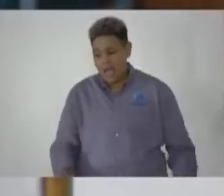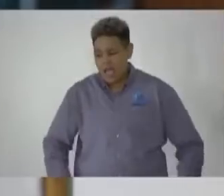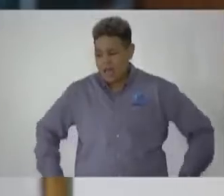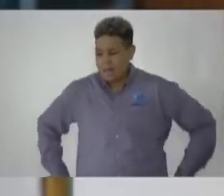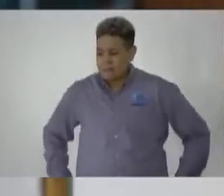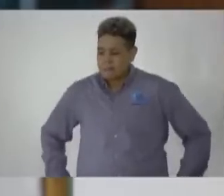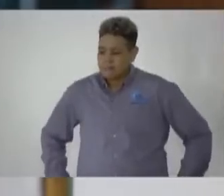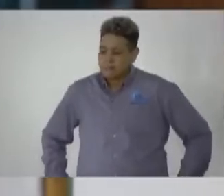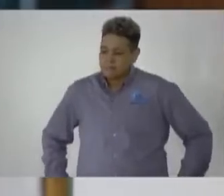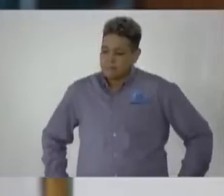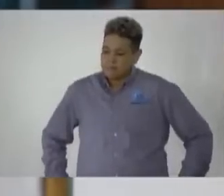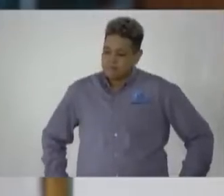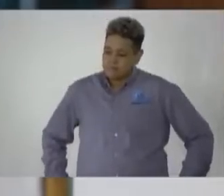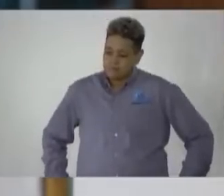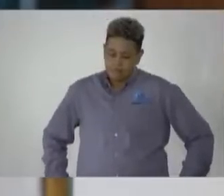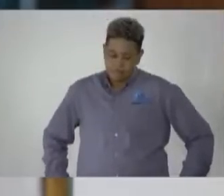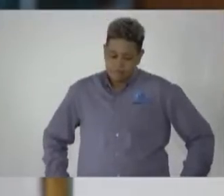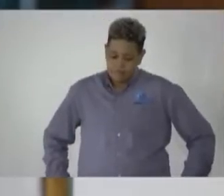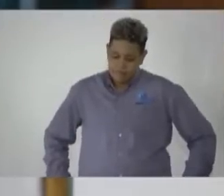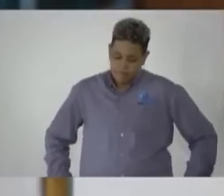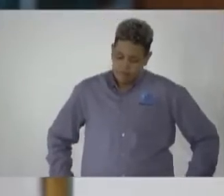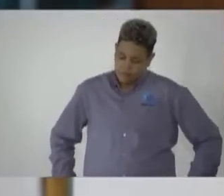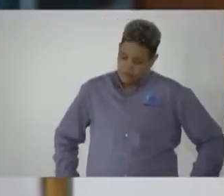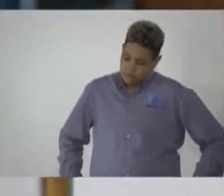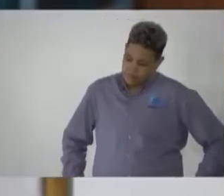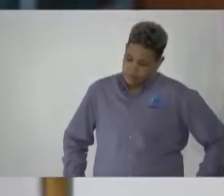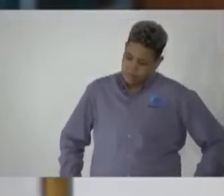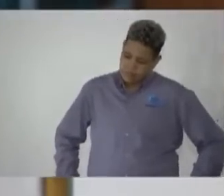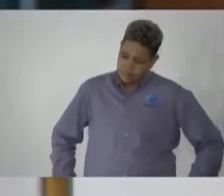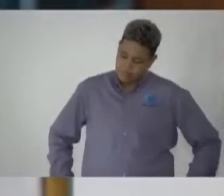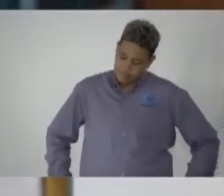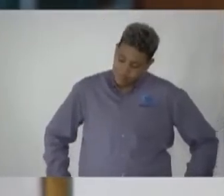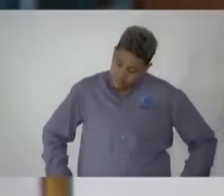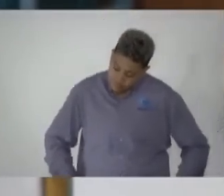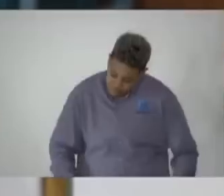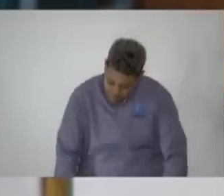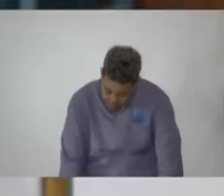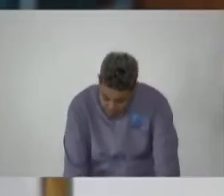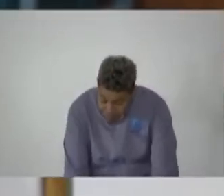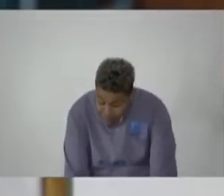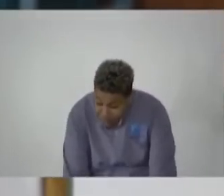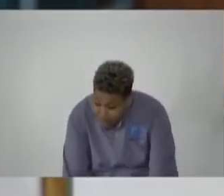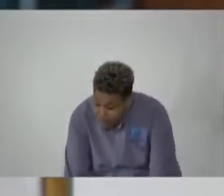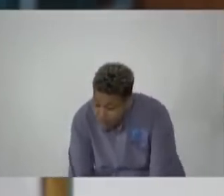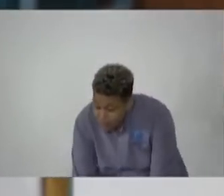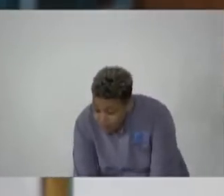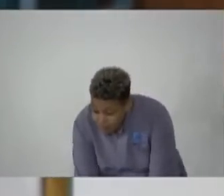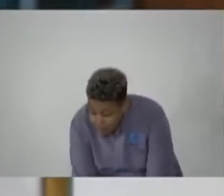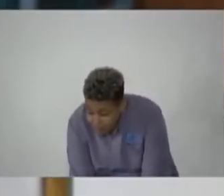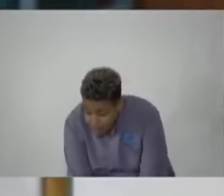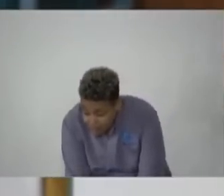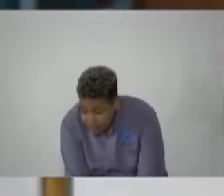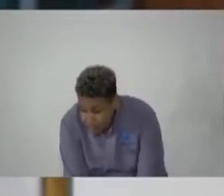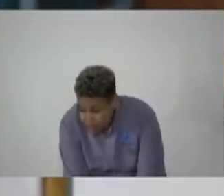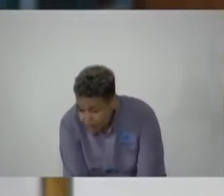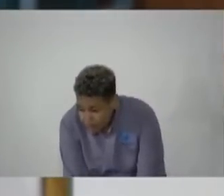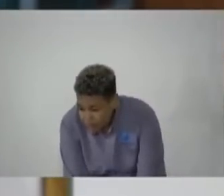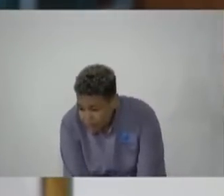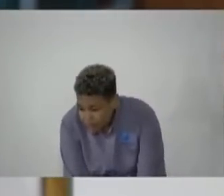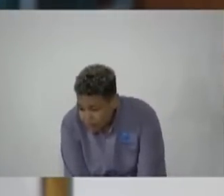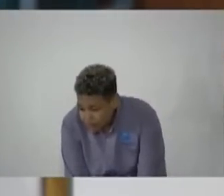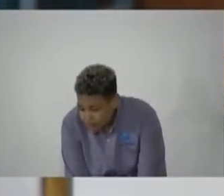to say, that there must not be value and there must not be an